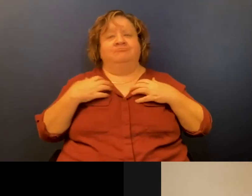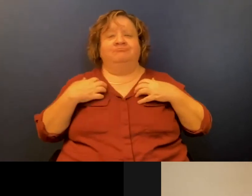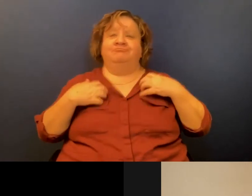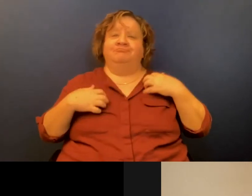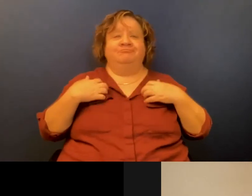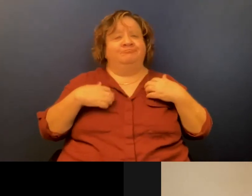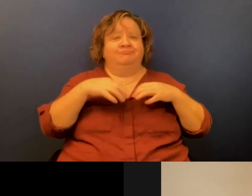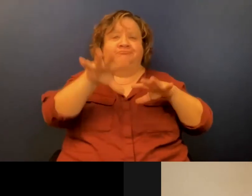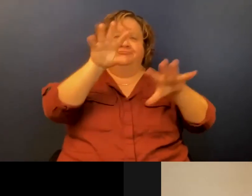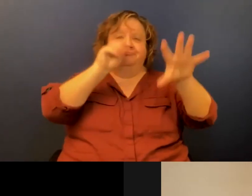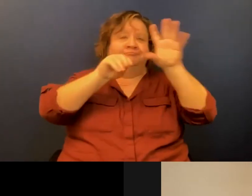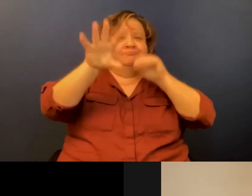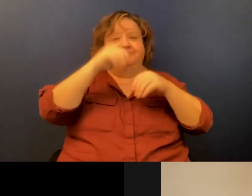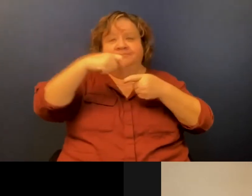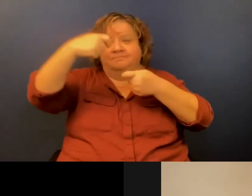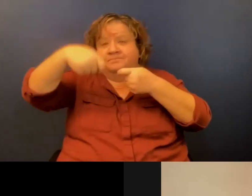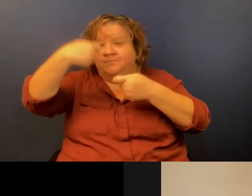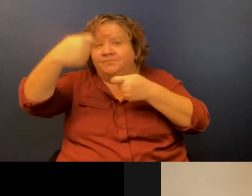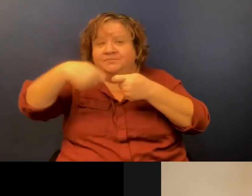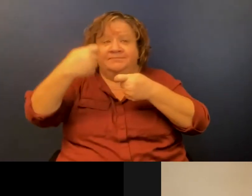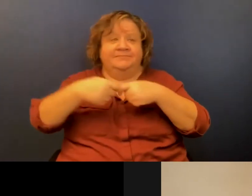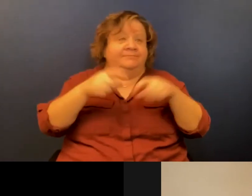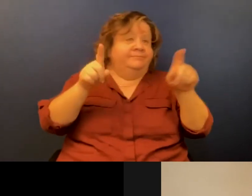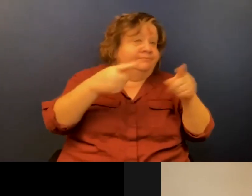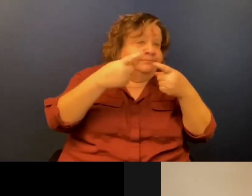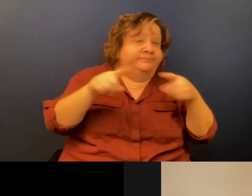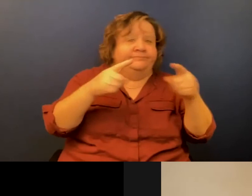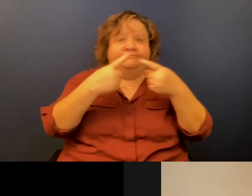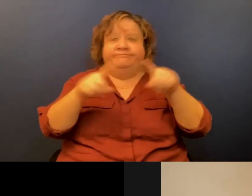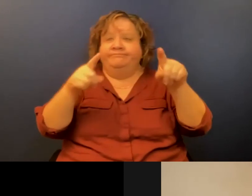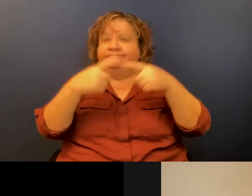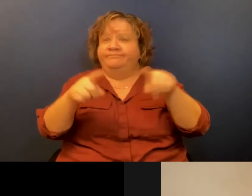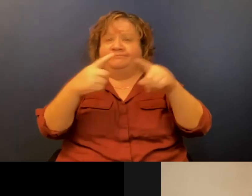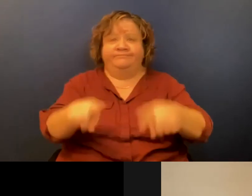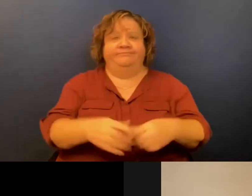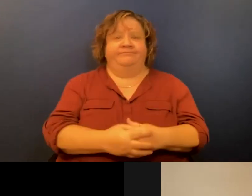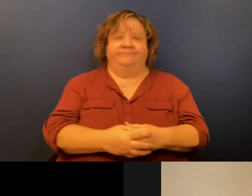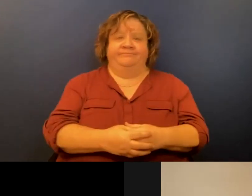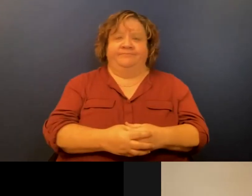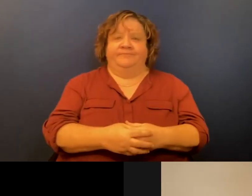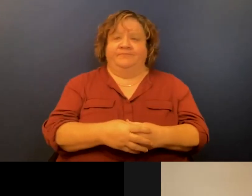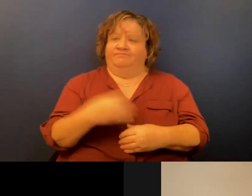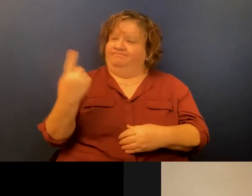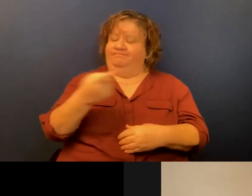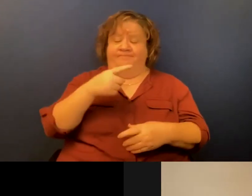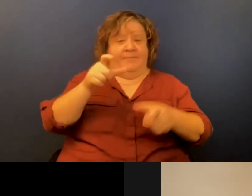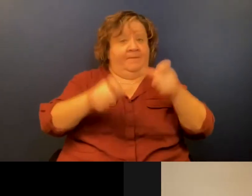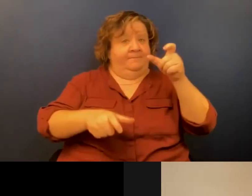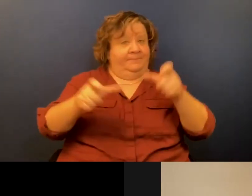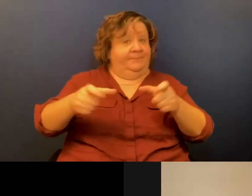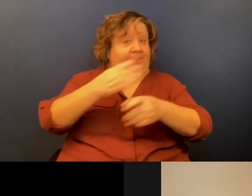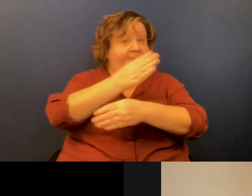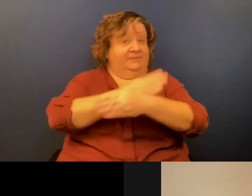For us as people with disabilities, at the beginning, it was a challenge. And